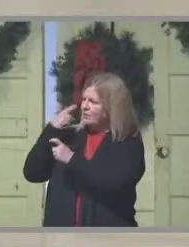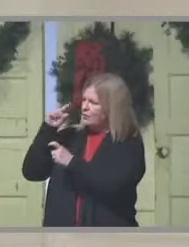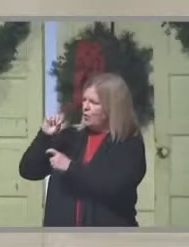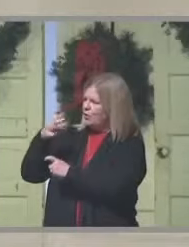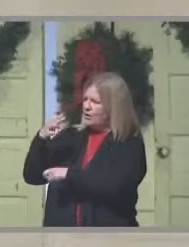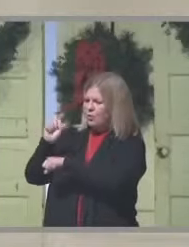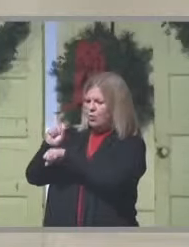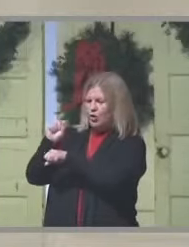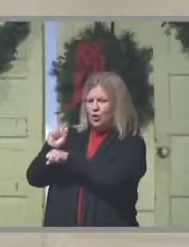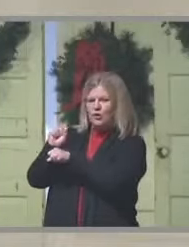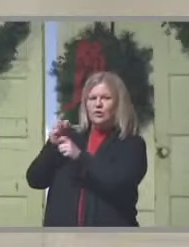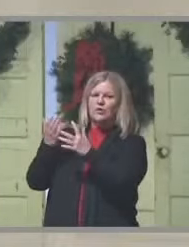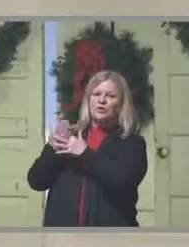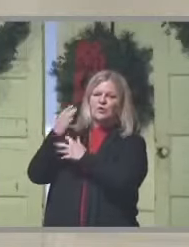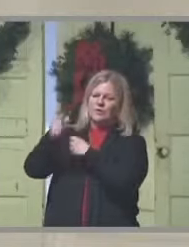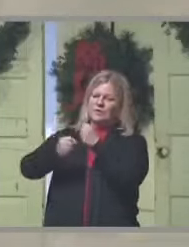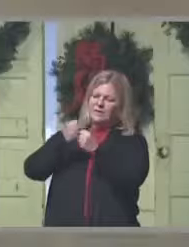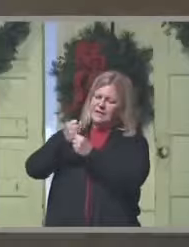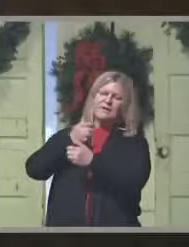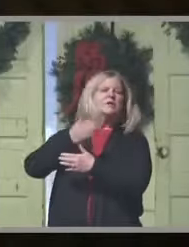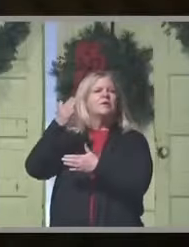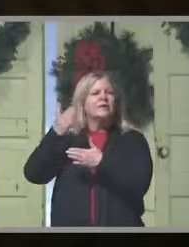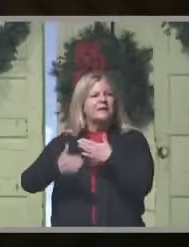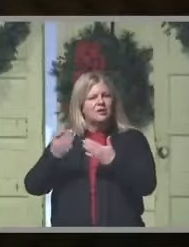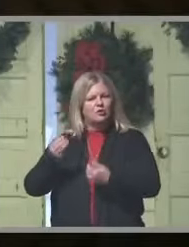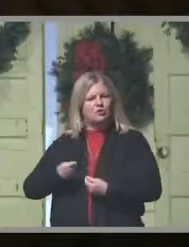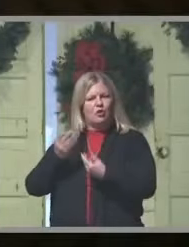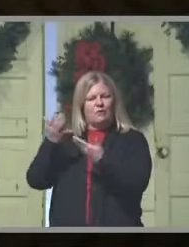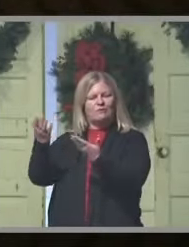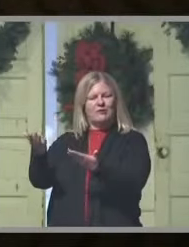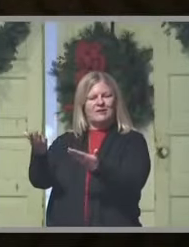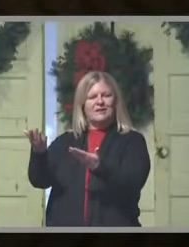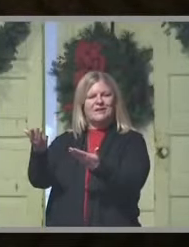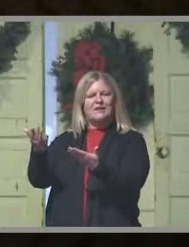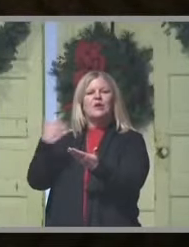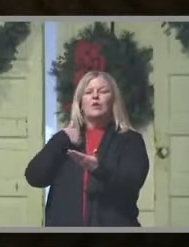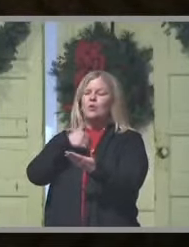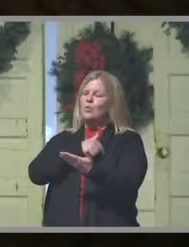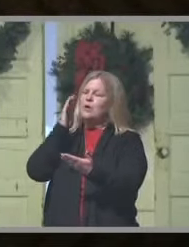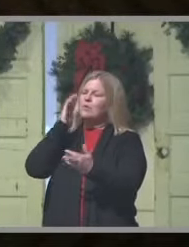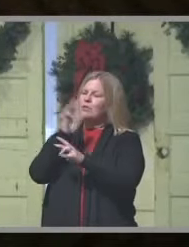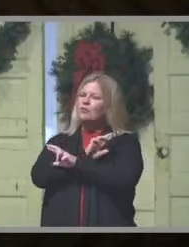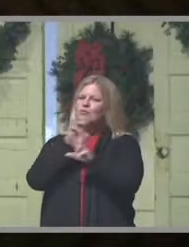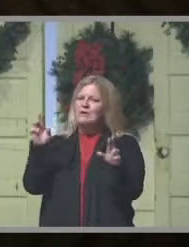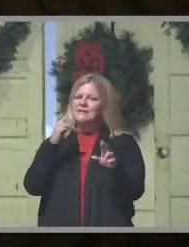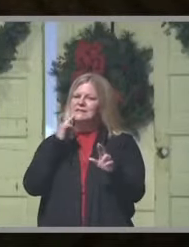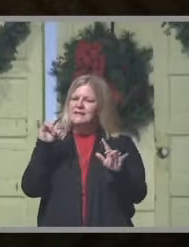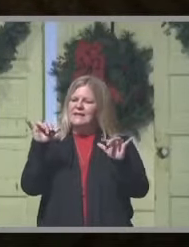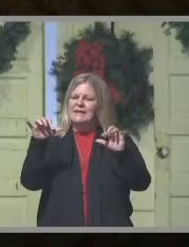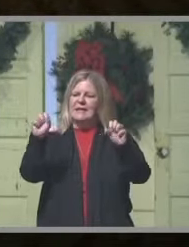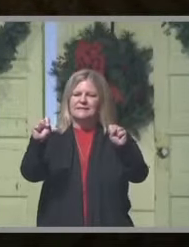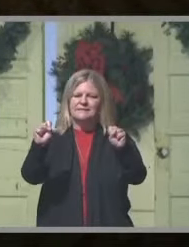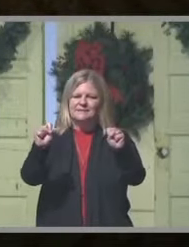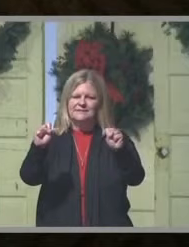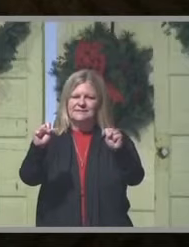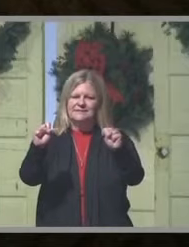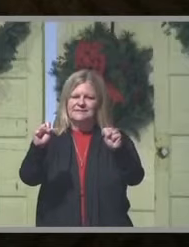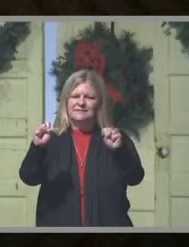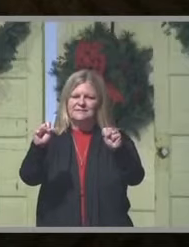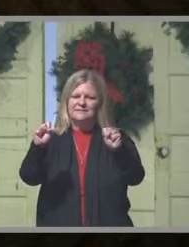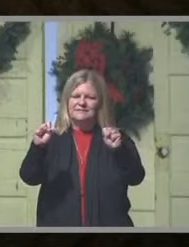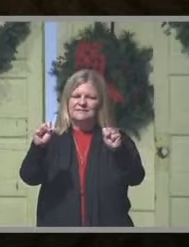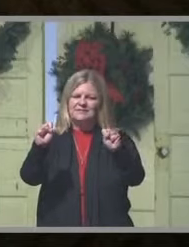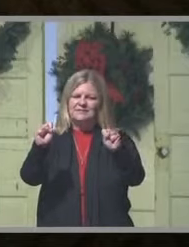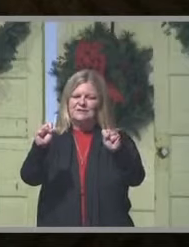Hills Church through our year-end offering, we will be ready to say yes